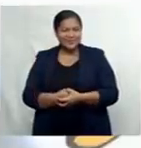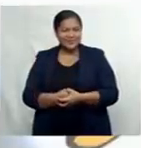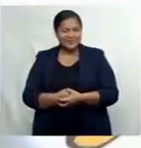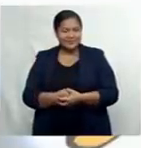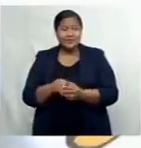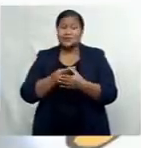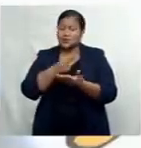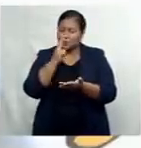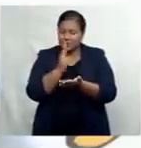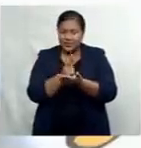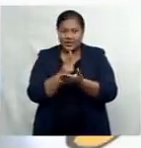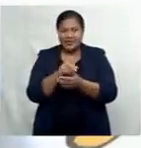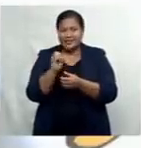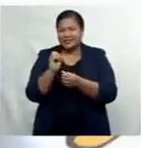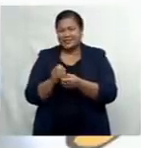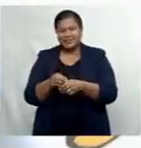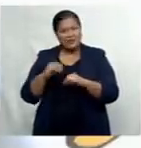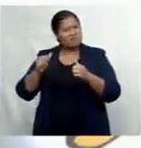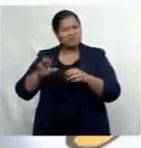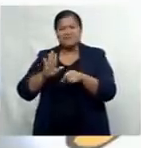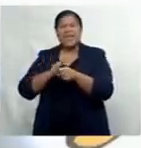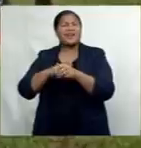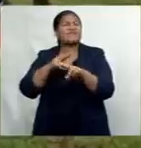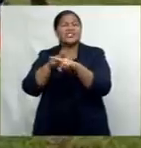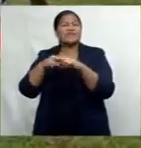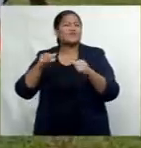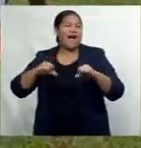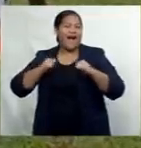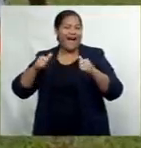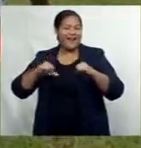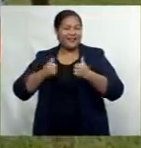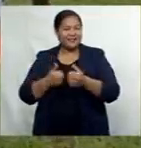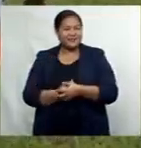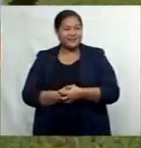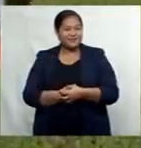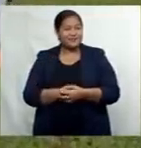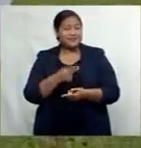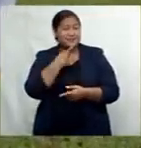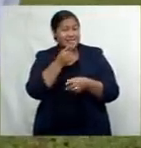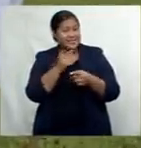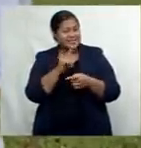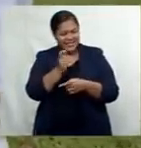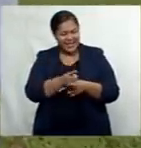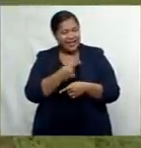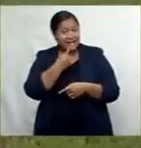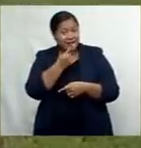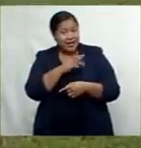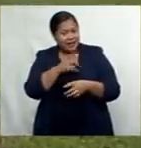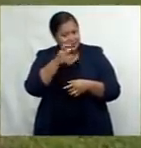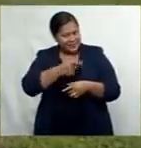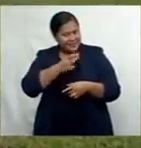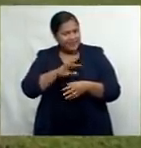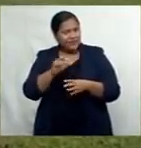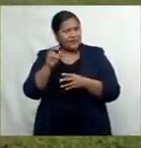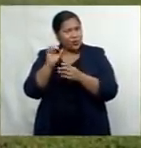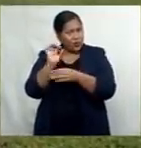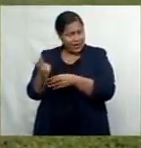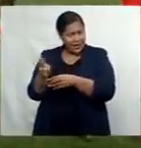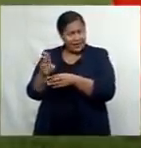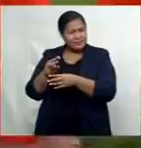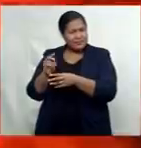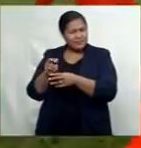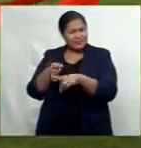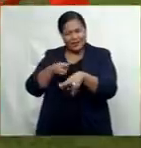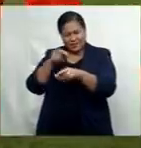really putting Fiji on the world map. Siritzlev says personally for him, the Golden Sevens team has given football